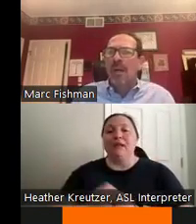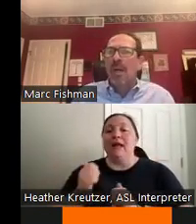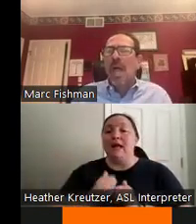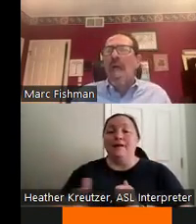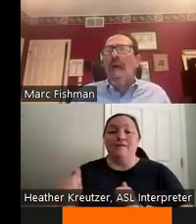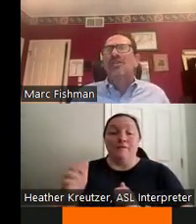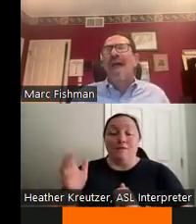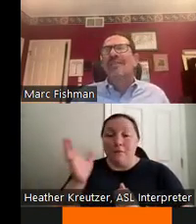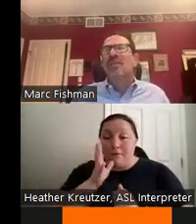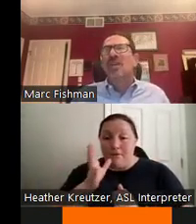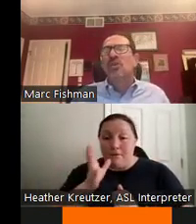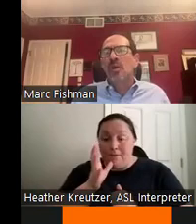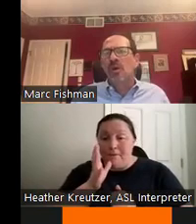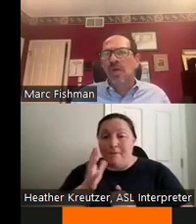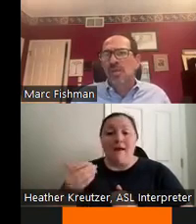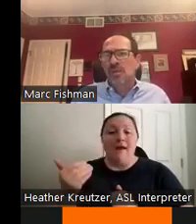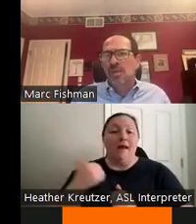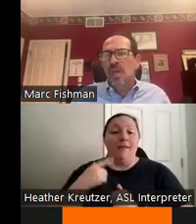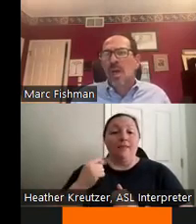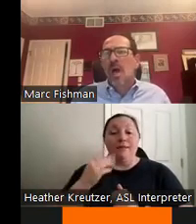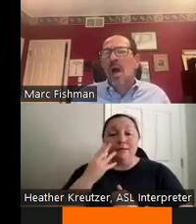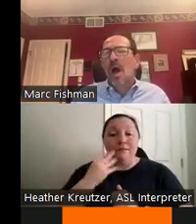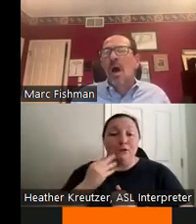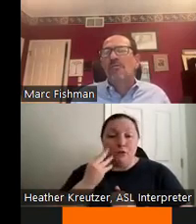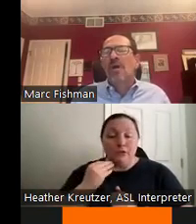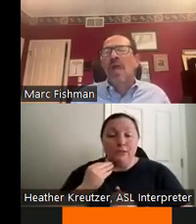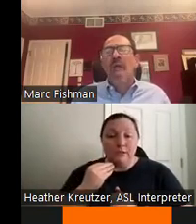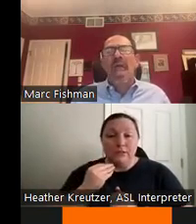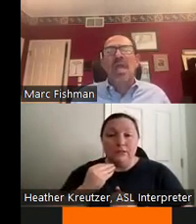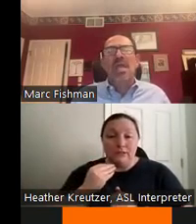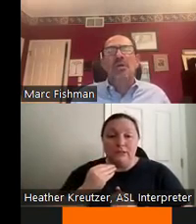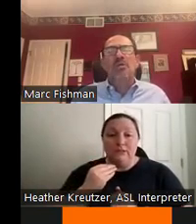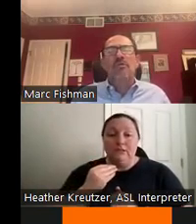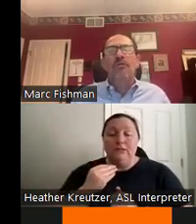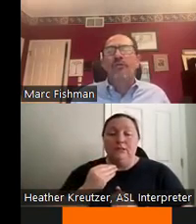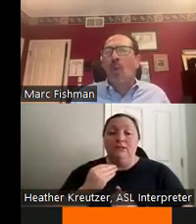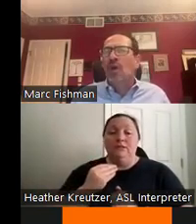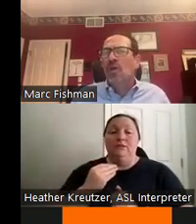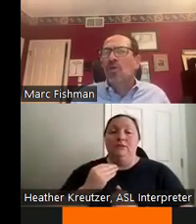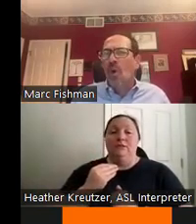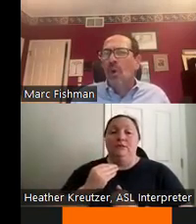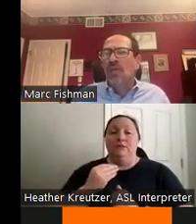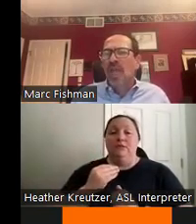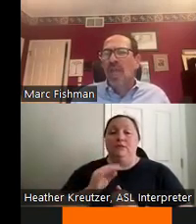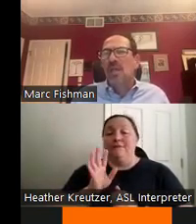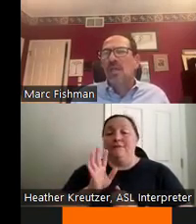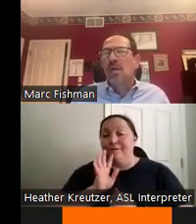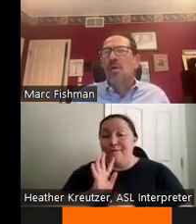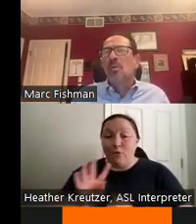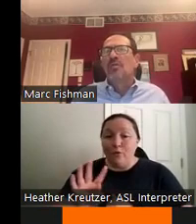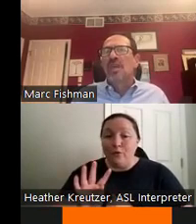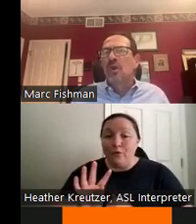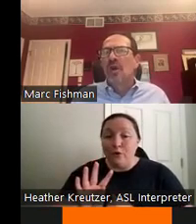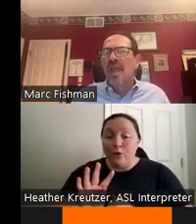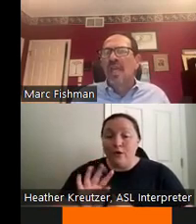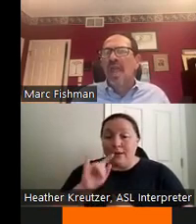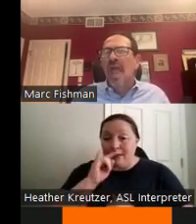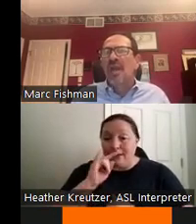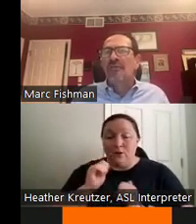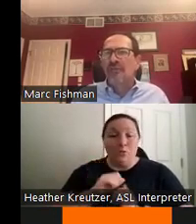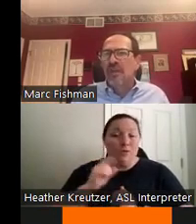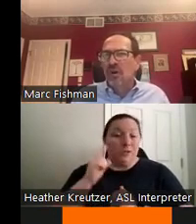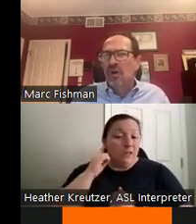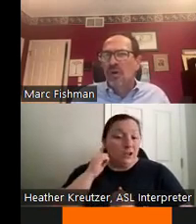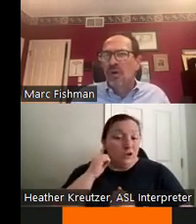Every mom has had the experience of a 4-year-old kid with an